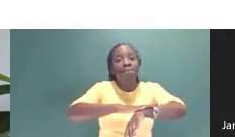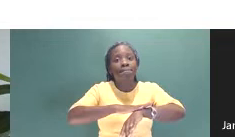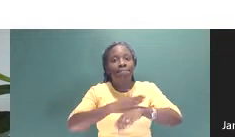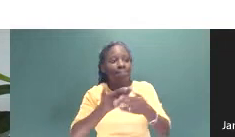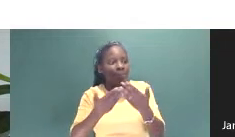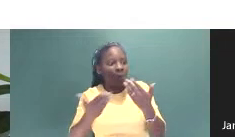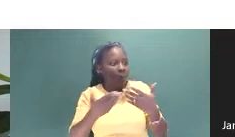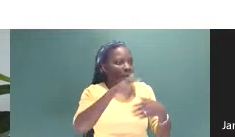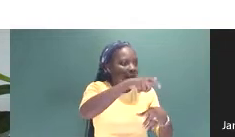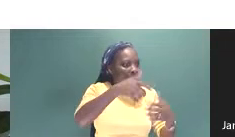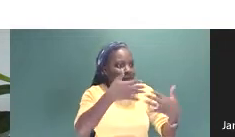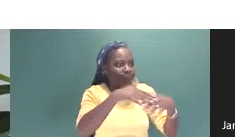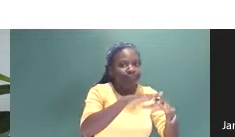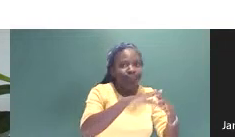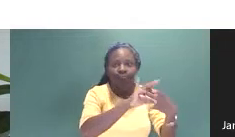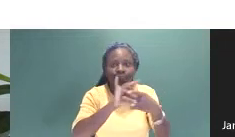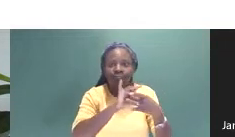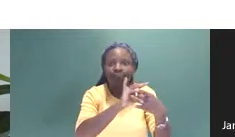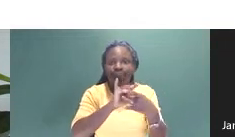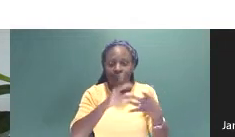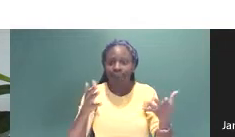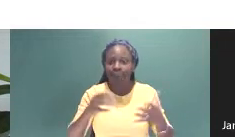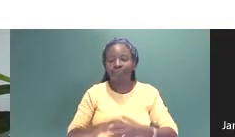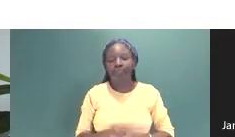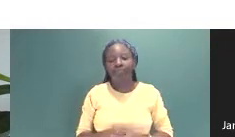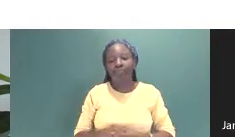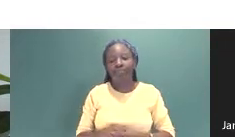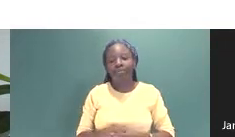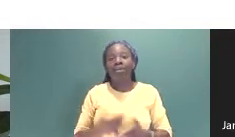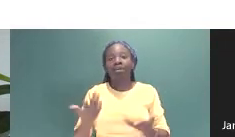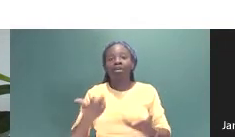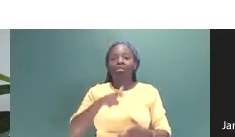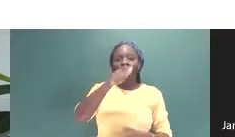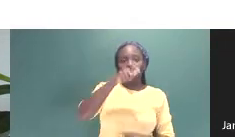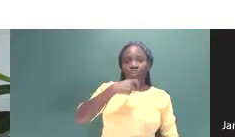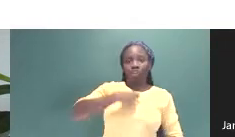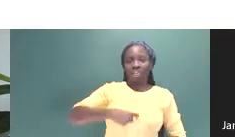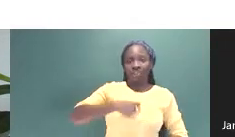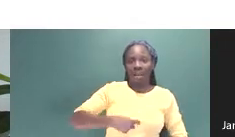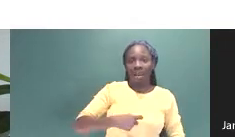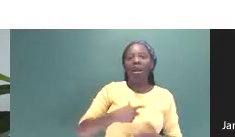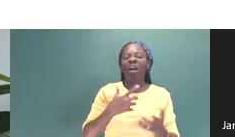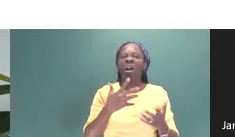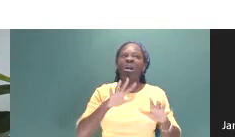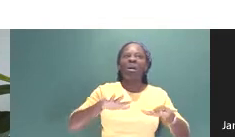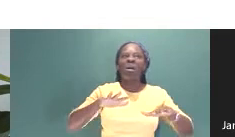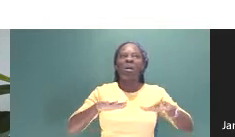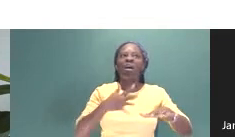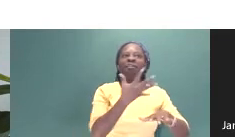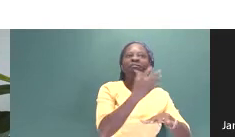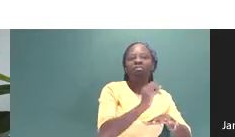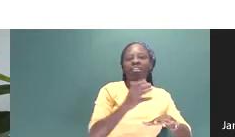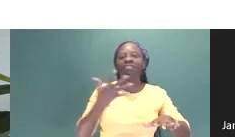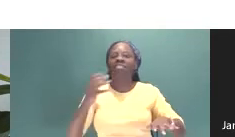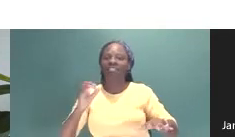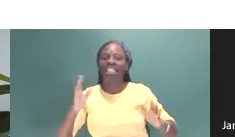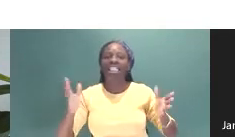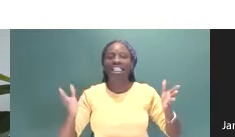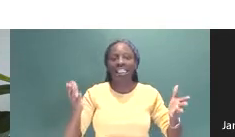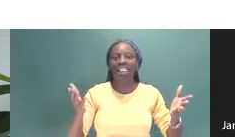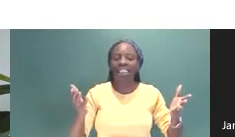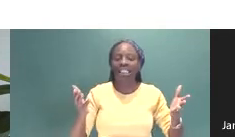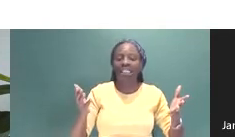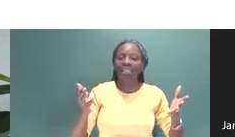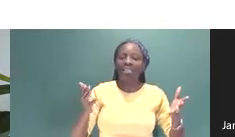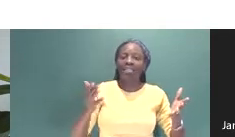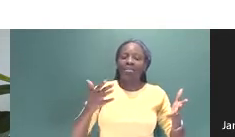gather participants from those countries. The gender balance, we managed to get more or less 50-50. And in terms of impairments,